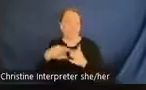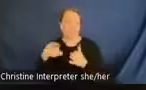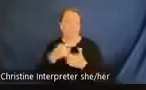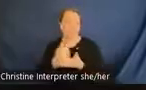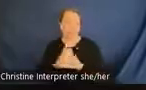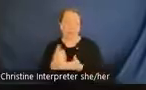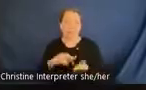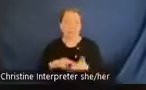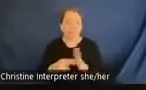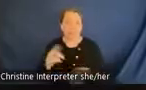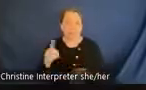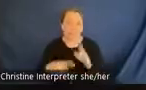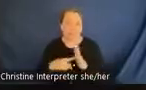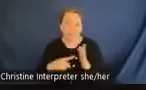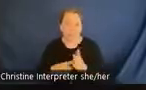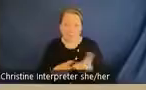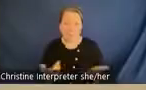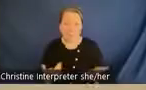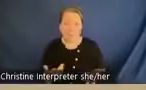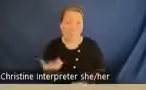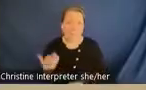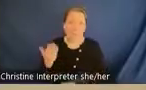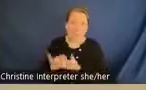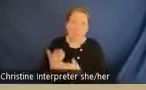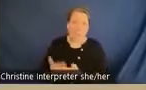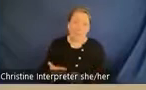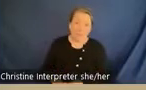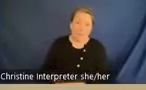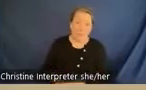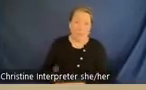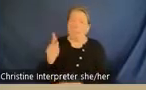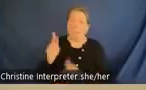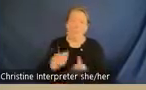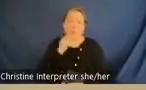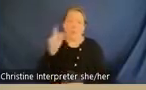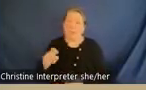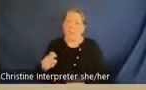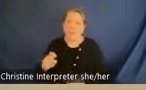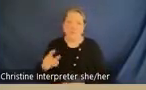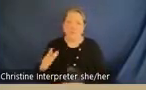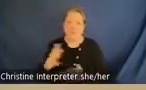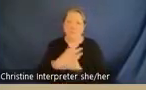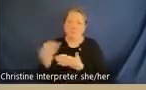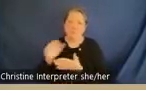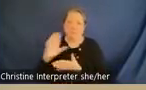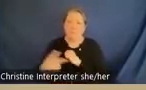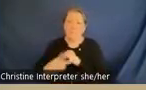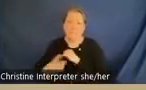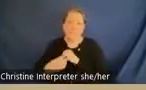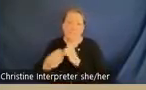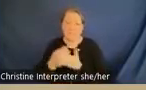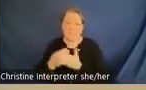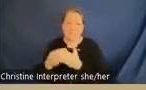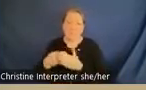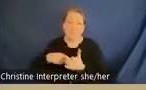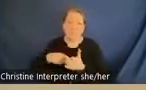And so no one should have to be giving up their savings like this to pay for rent. That's far and away,